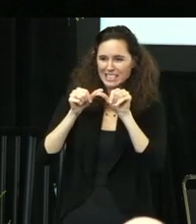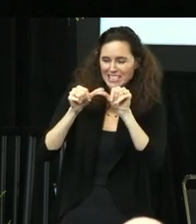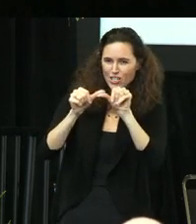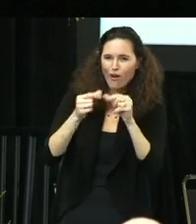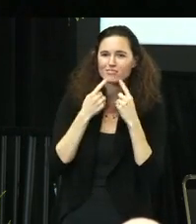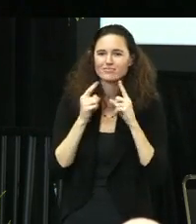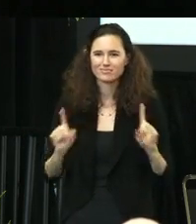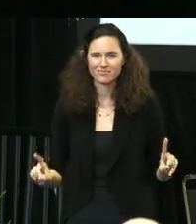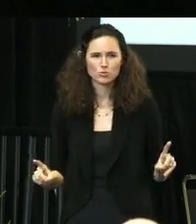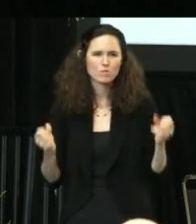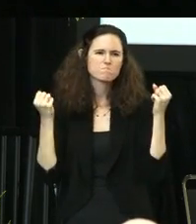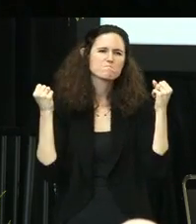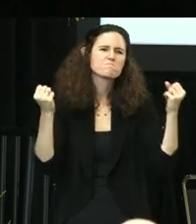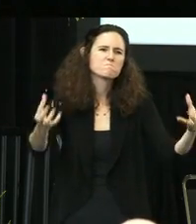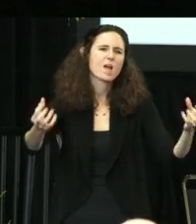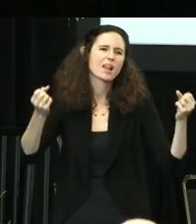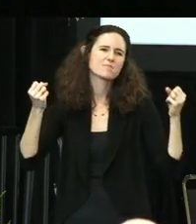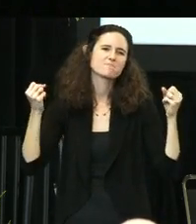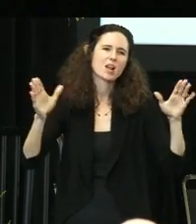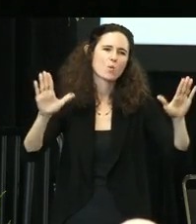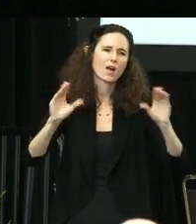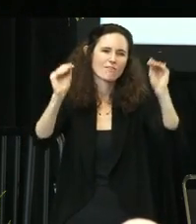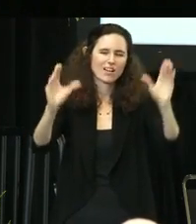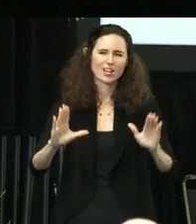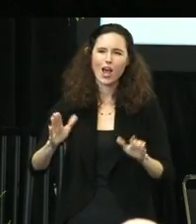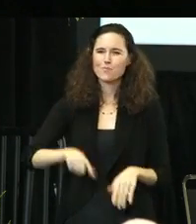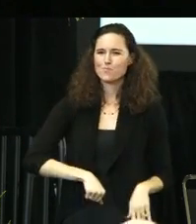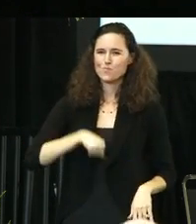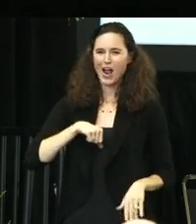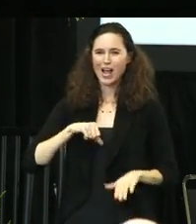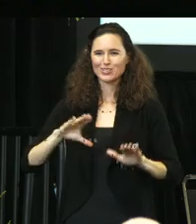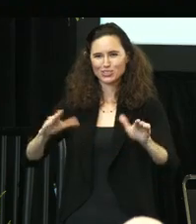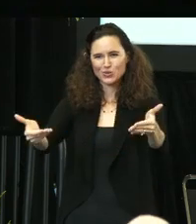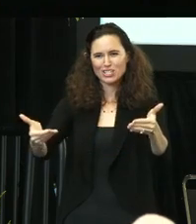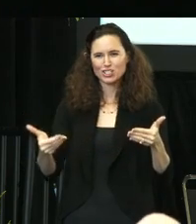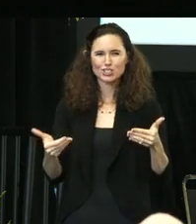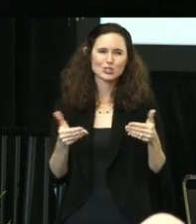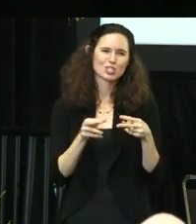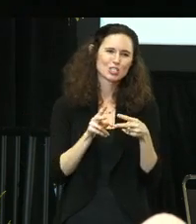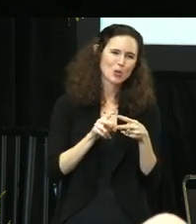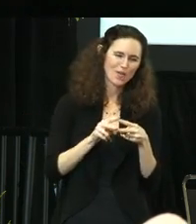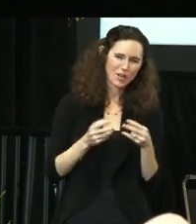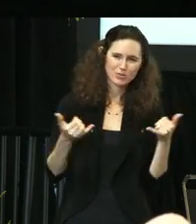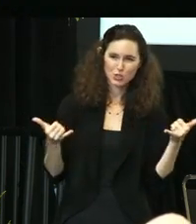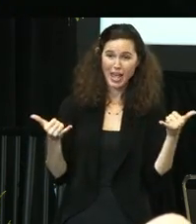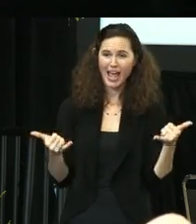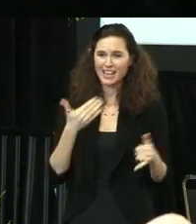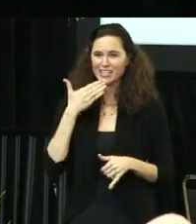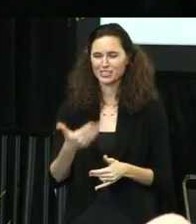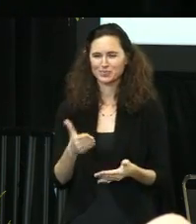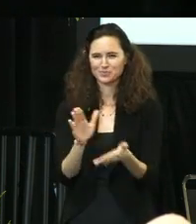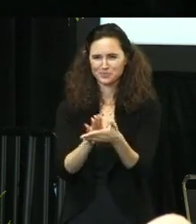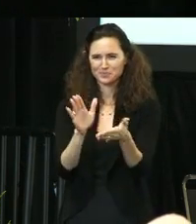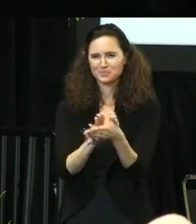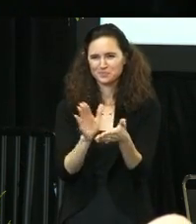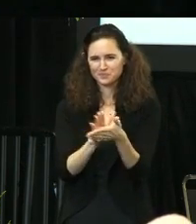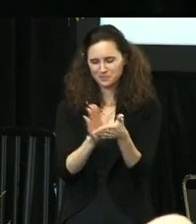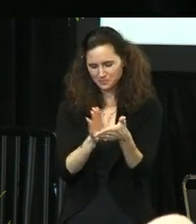faculty, and I'm very proud to introduce Rosalind Francis and Chad Kuiper to you.